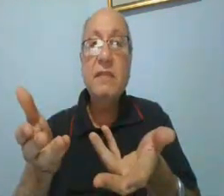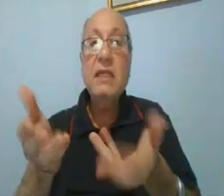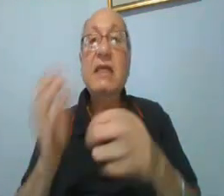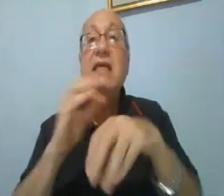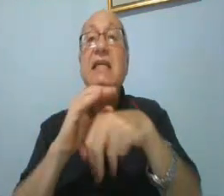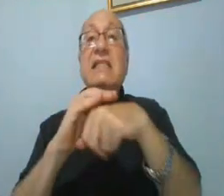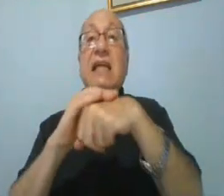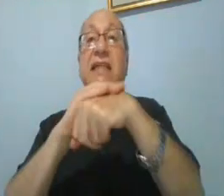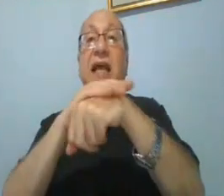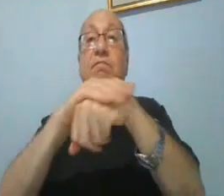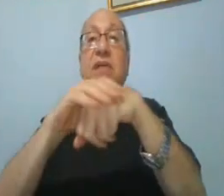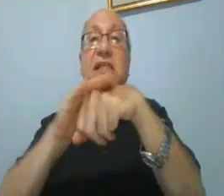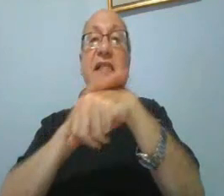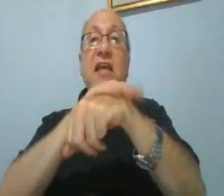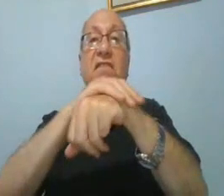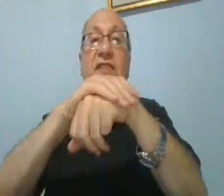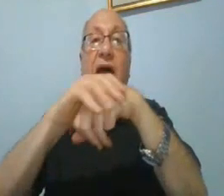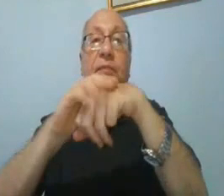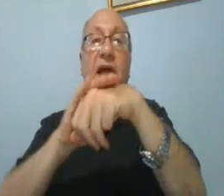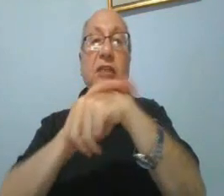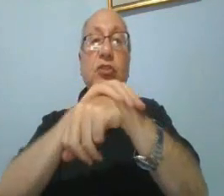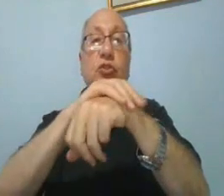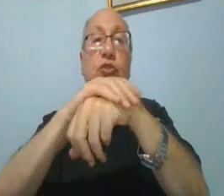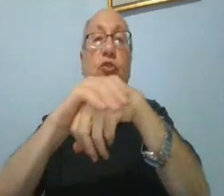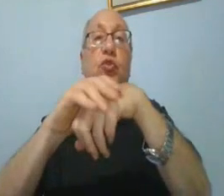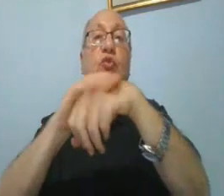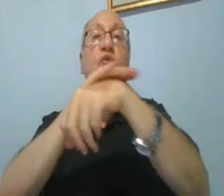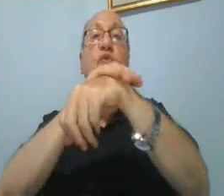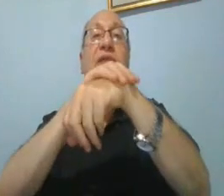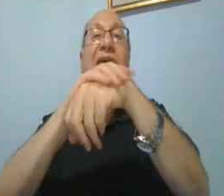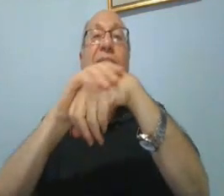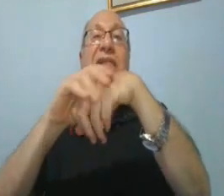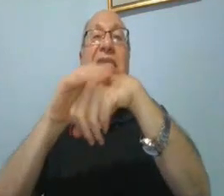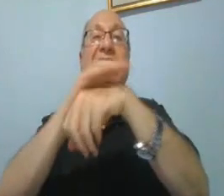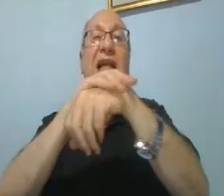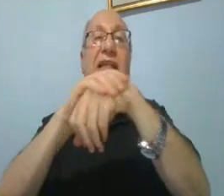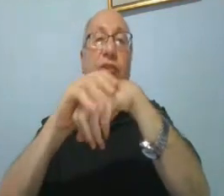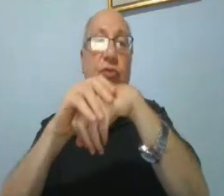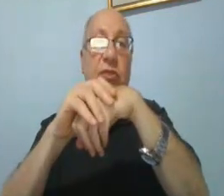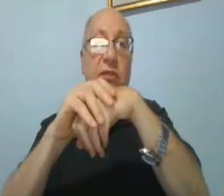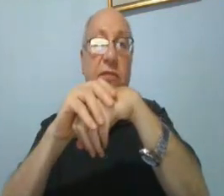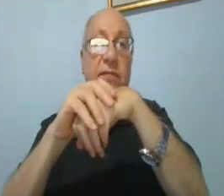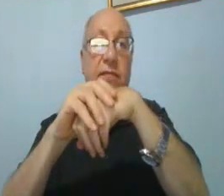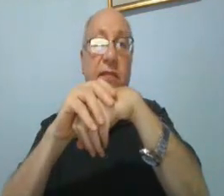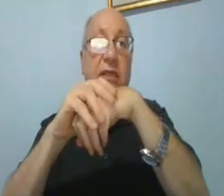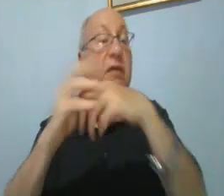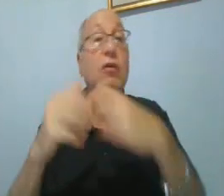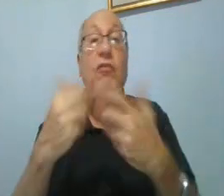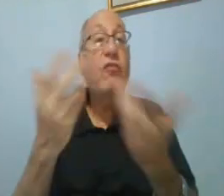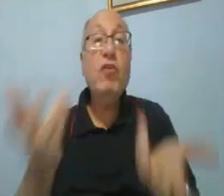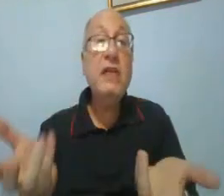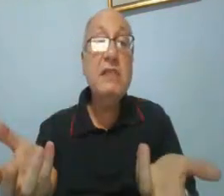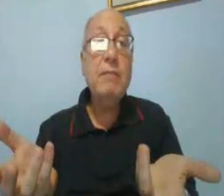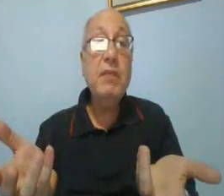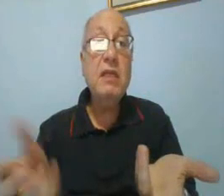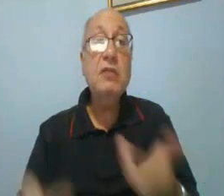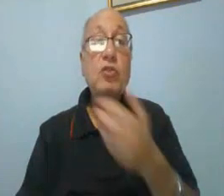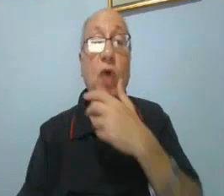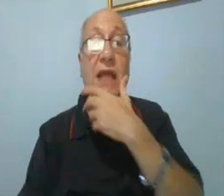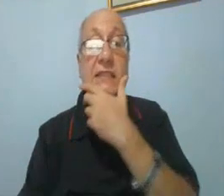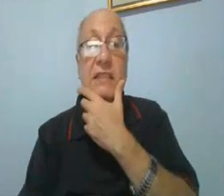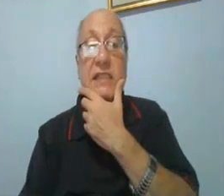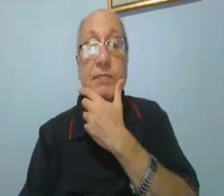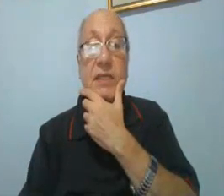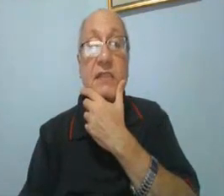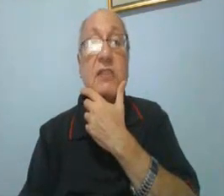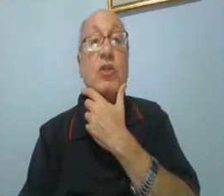disinfectants that can be safely applied to the epithelial tissues. For example,